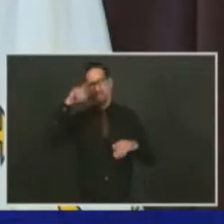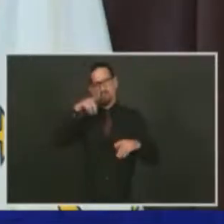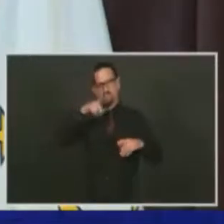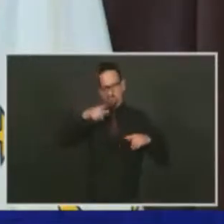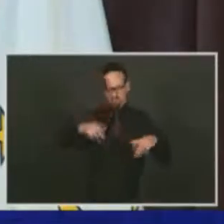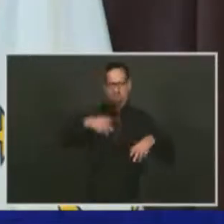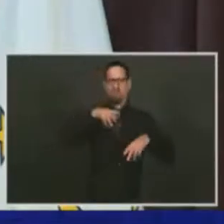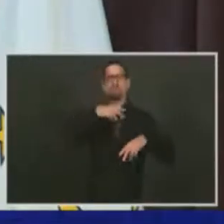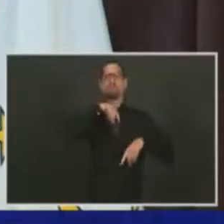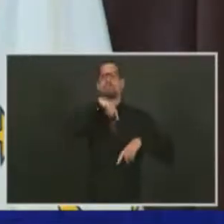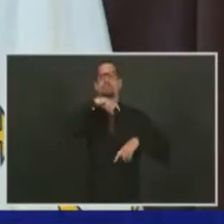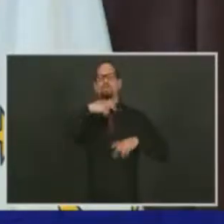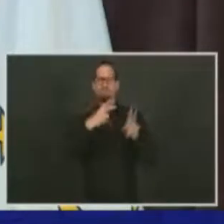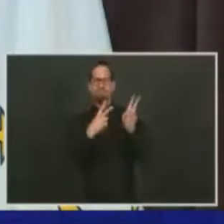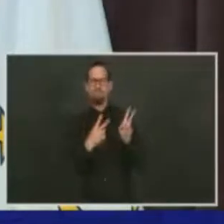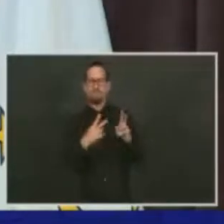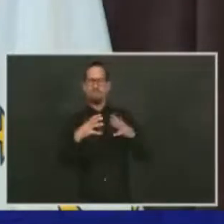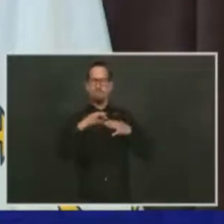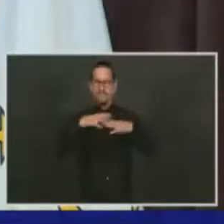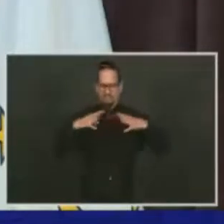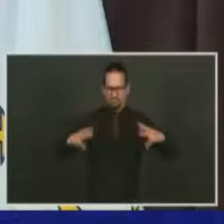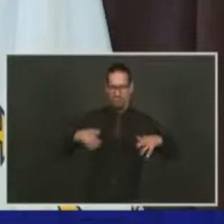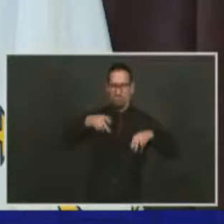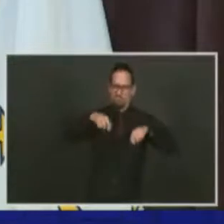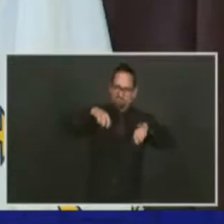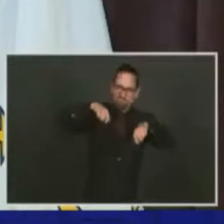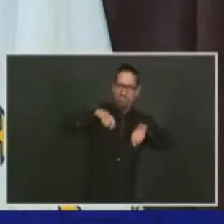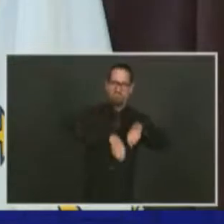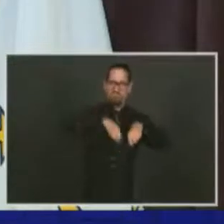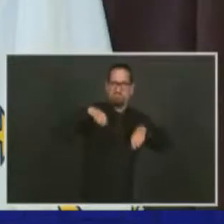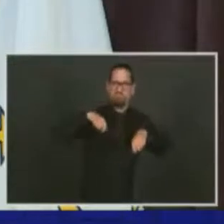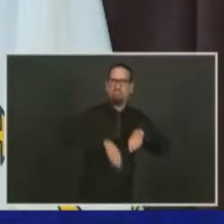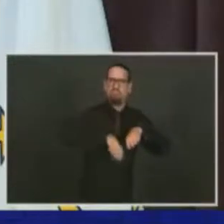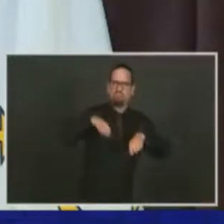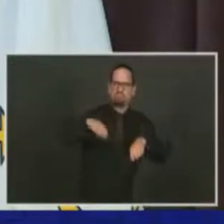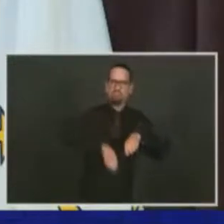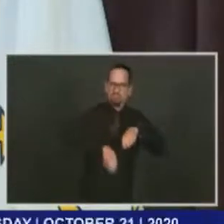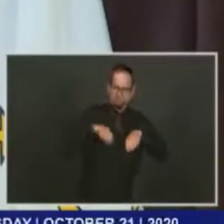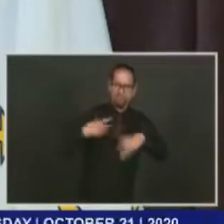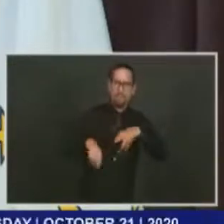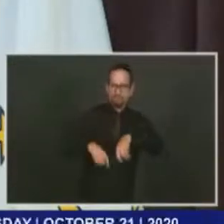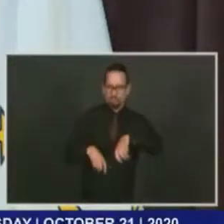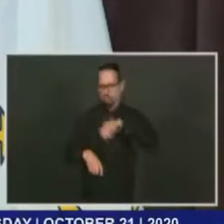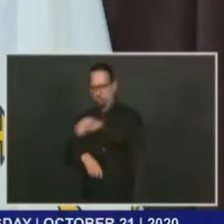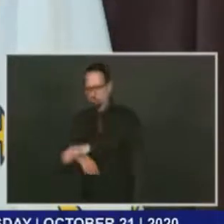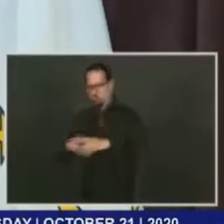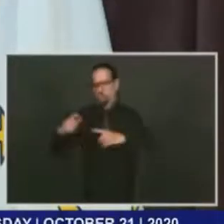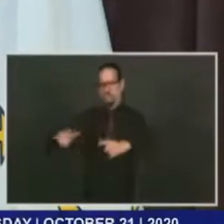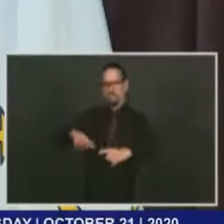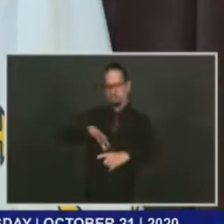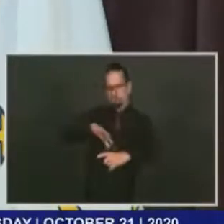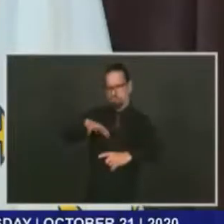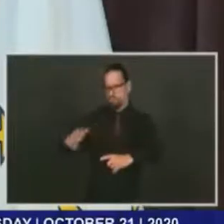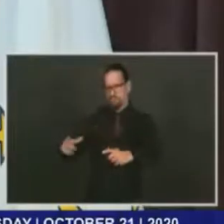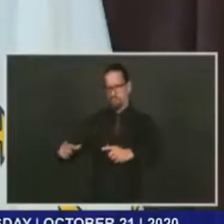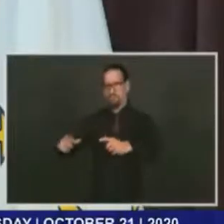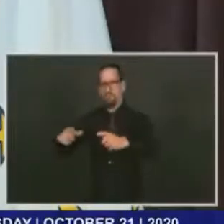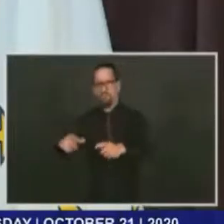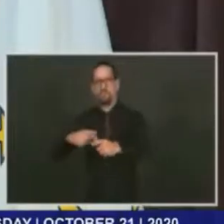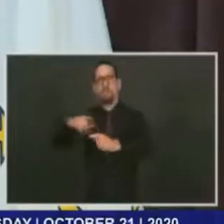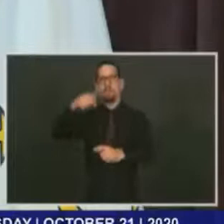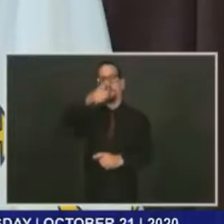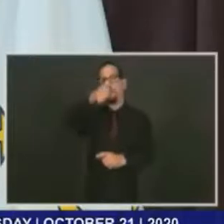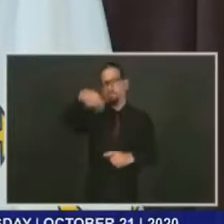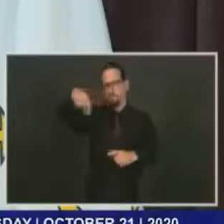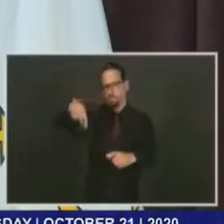cut pieces and give that out. Those types of things are fine. Hopefully, there's not more than 5 or so people. Ideally, you're giving it out to